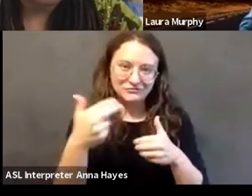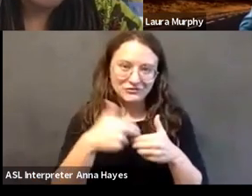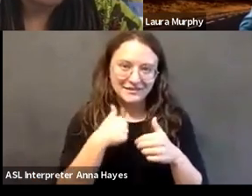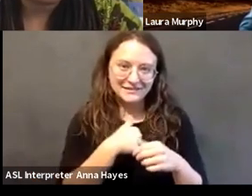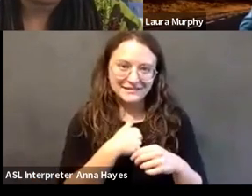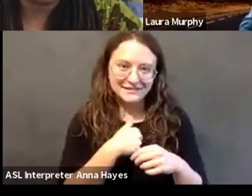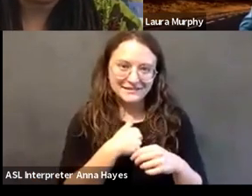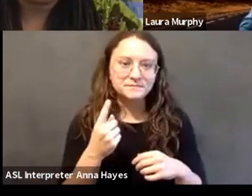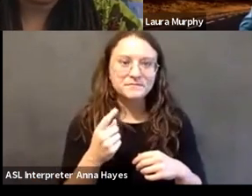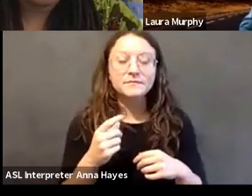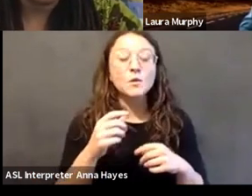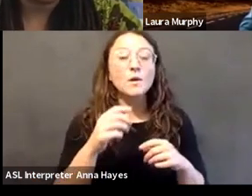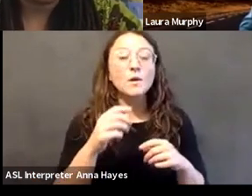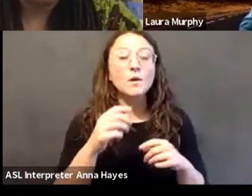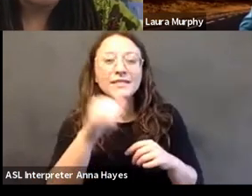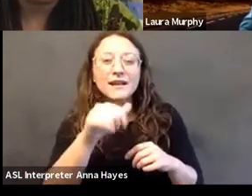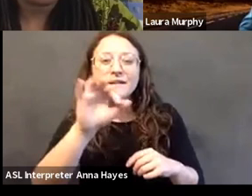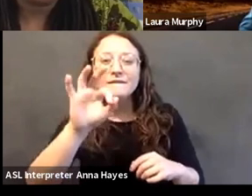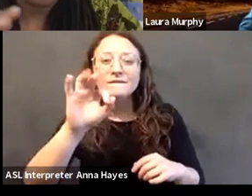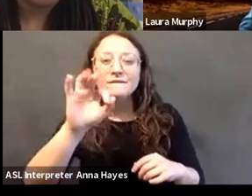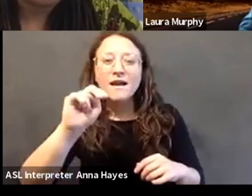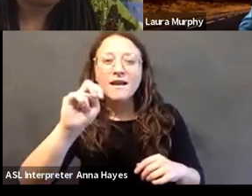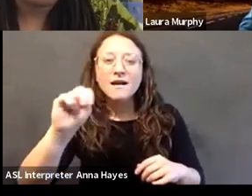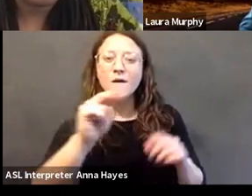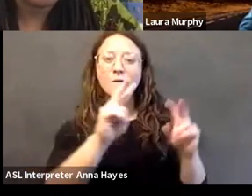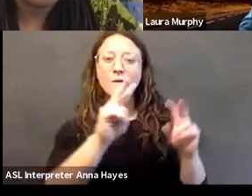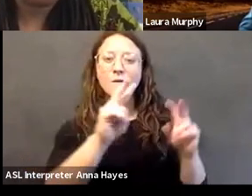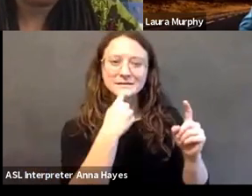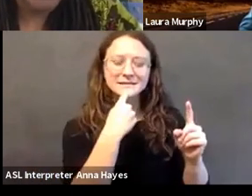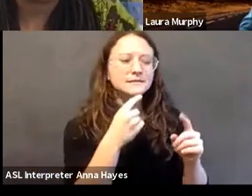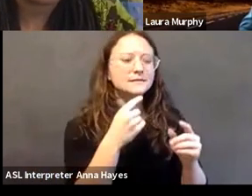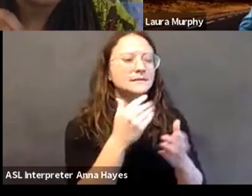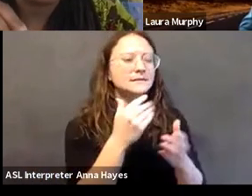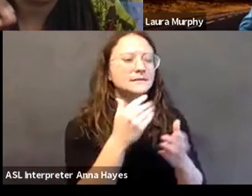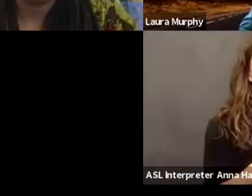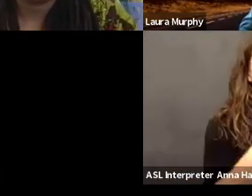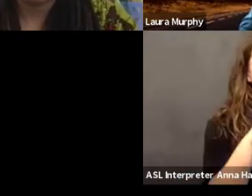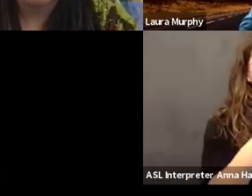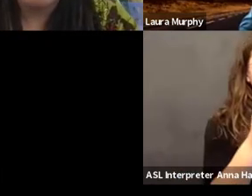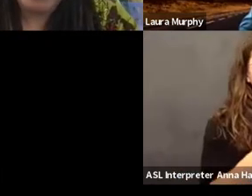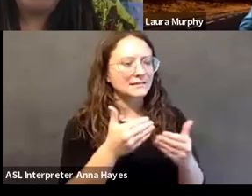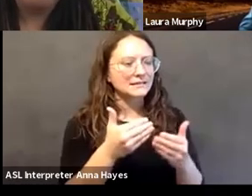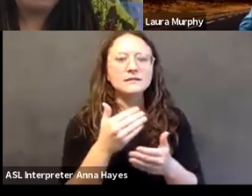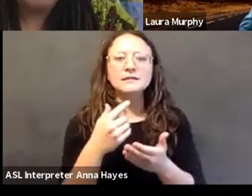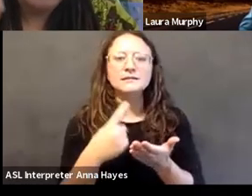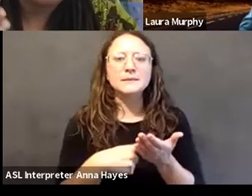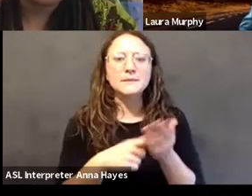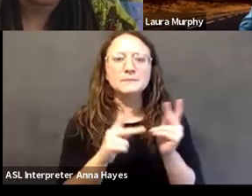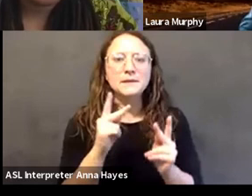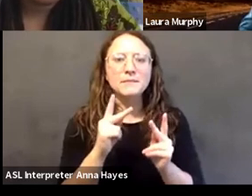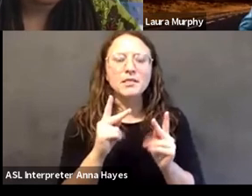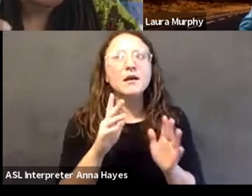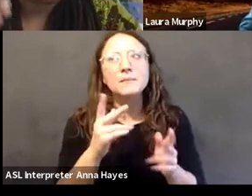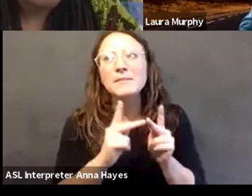Why I like Fanon's quote is that, okay, you know, sometimes during the process, people would say, I think, people didn't actually say,